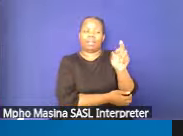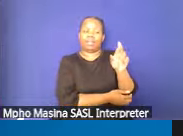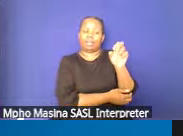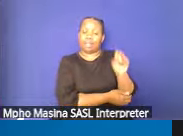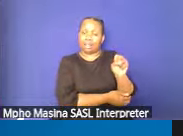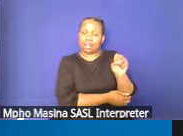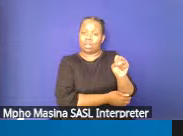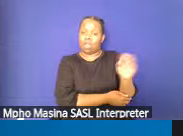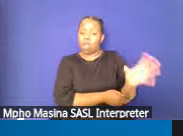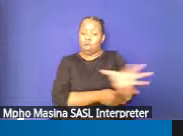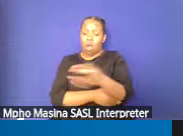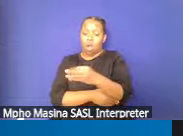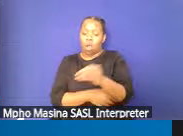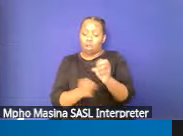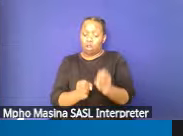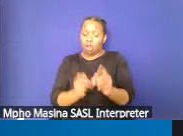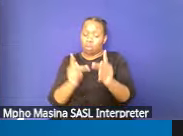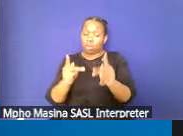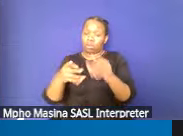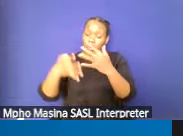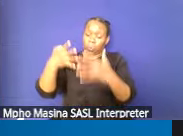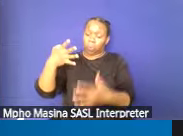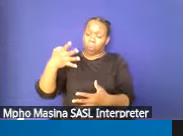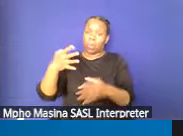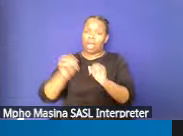these opportunities actually are published,